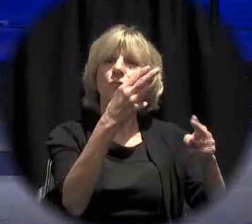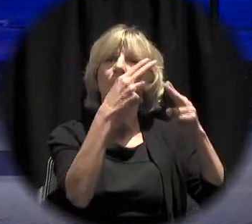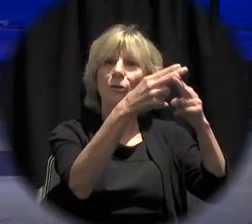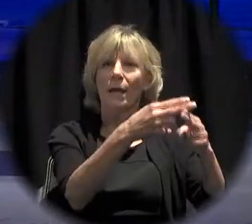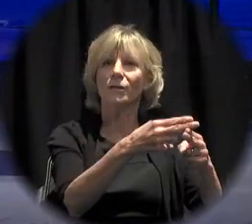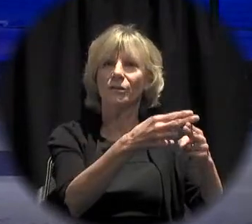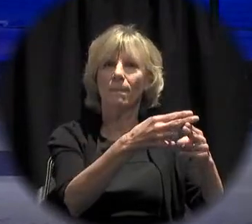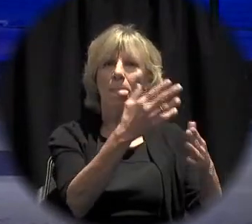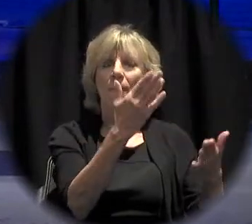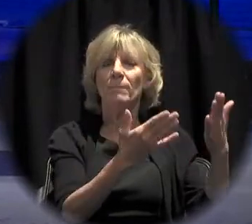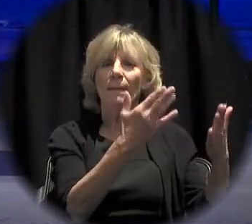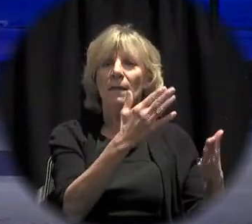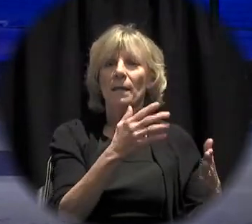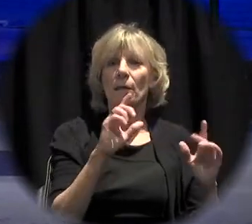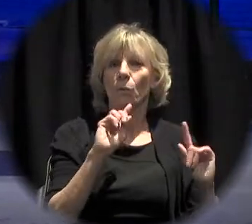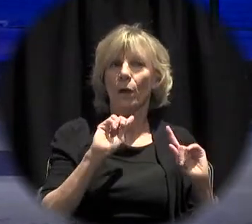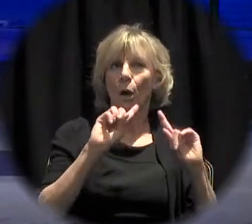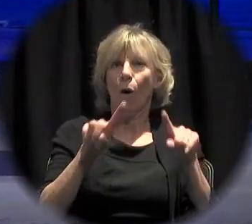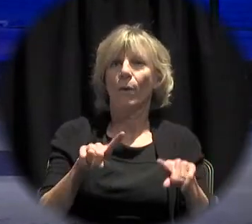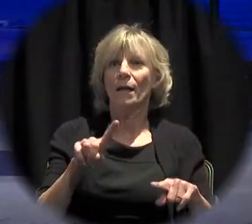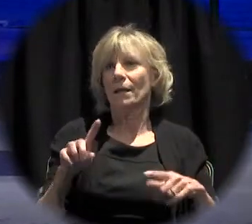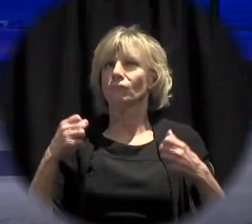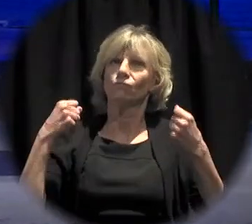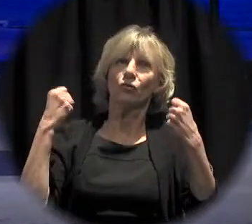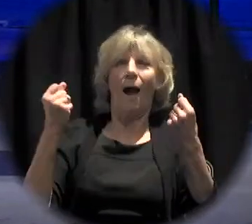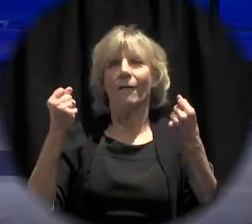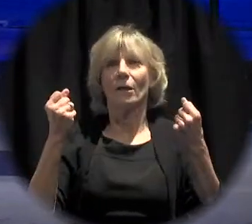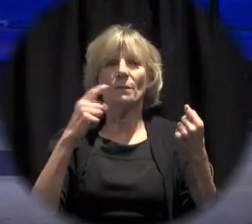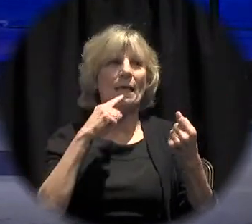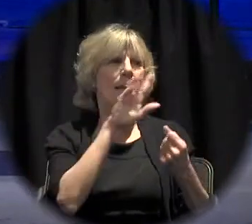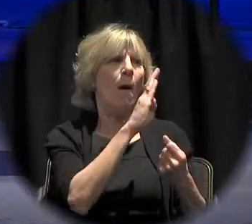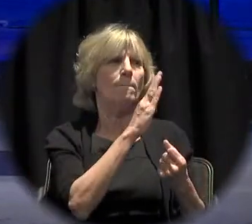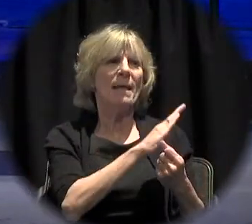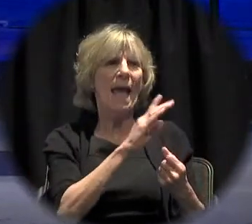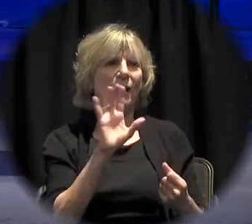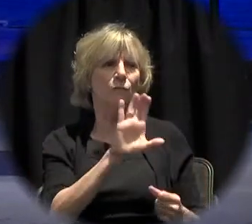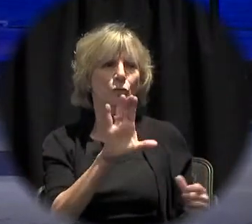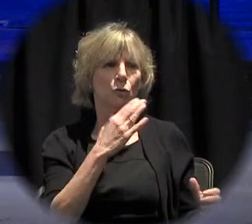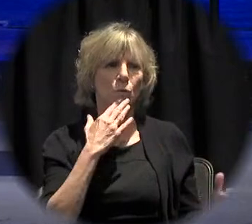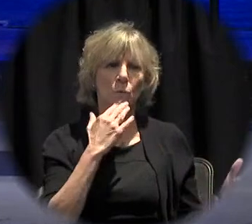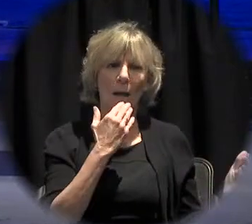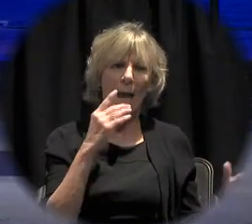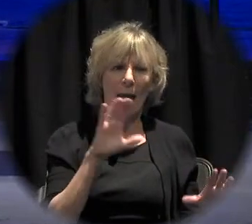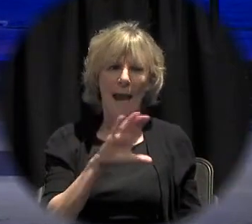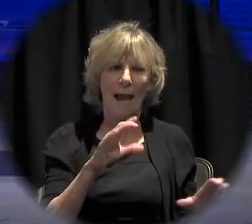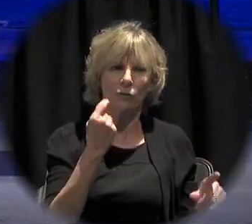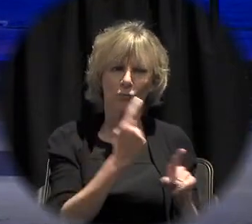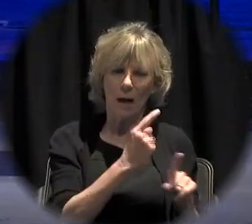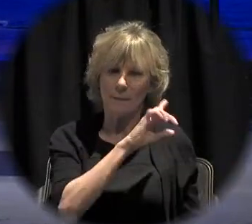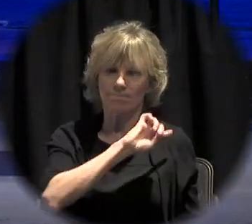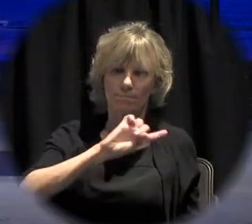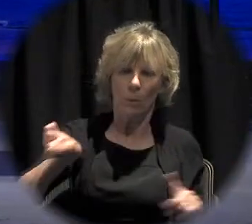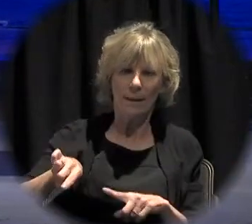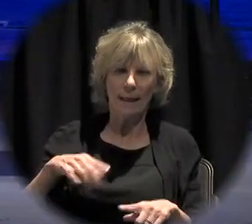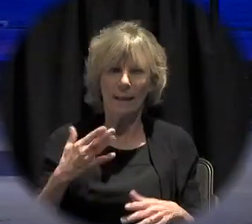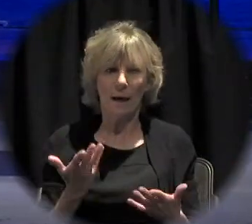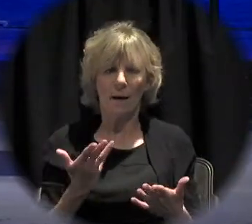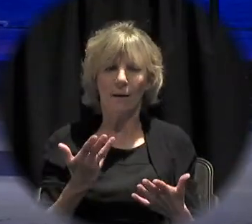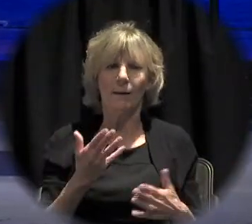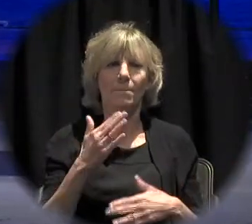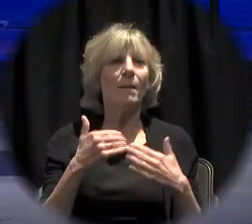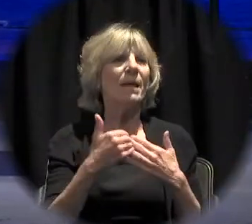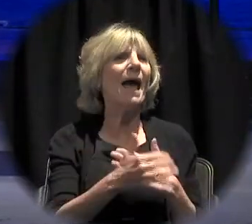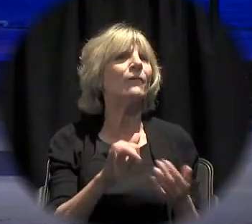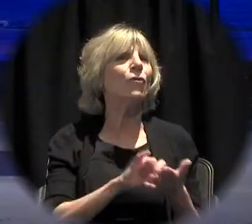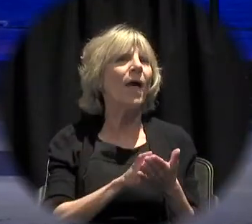we make sure our kids know they need to behave. And during the event, we might correct a little more quickly. And after the event, maybe we are